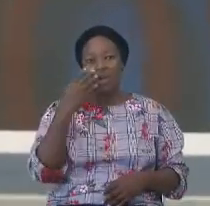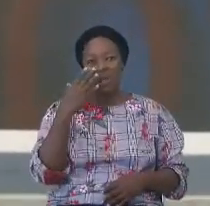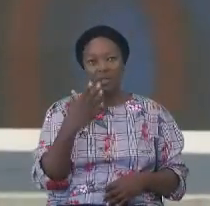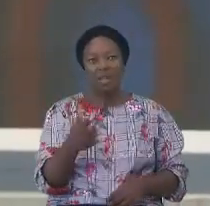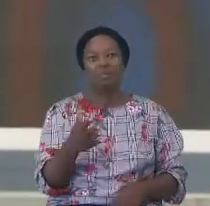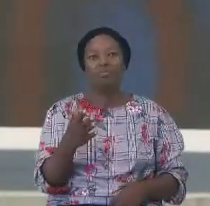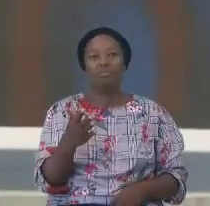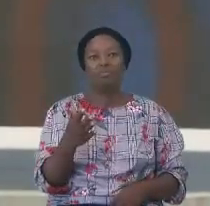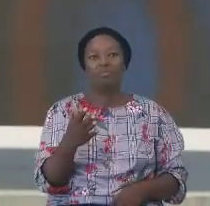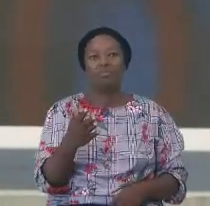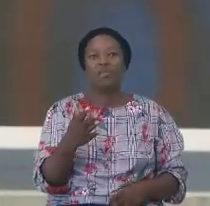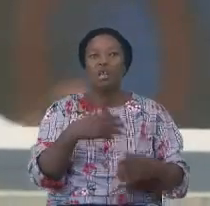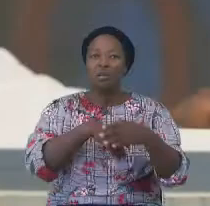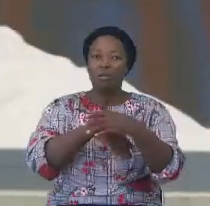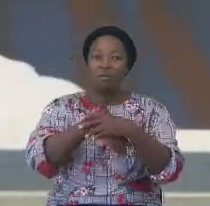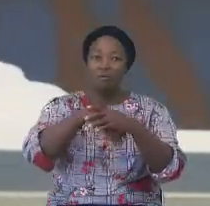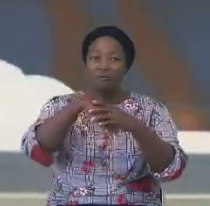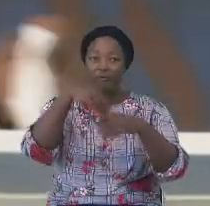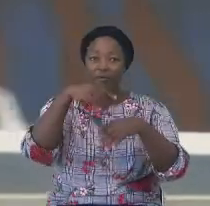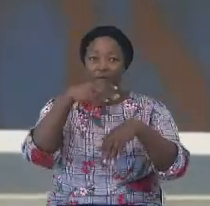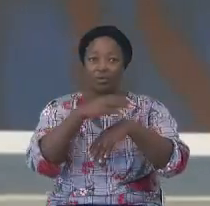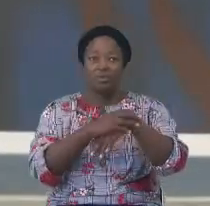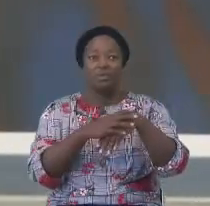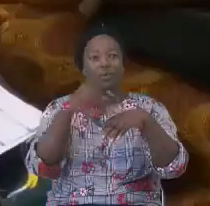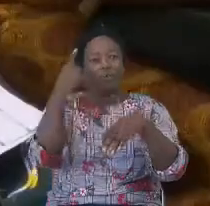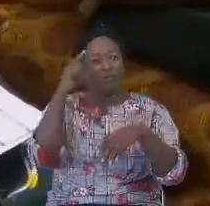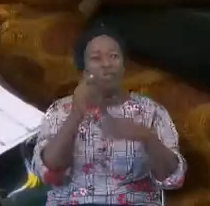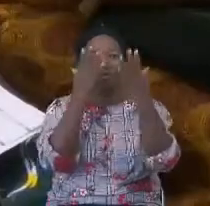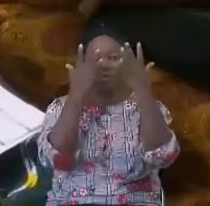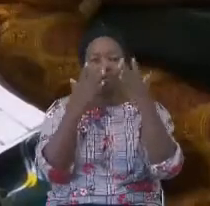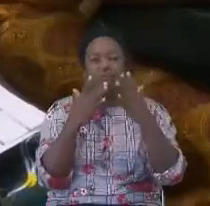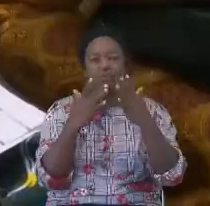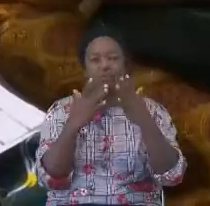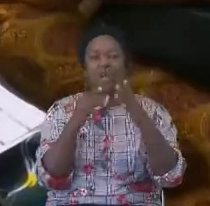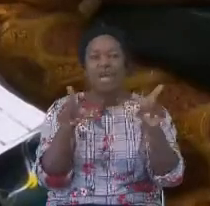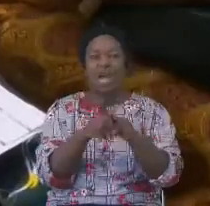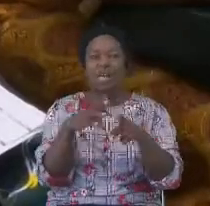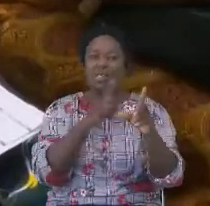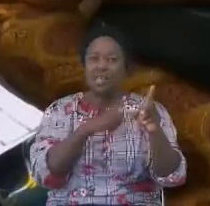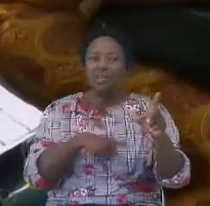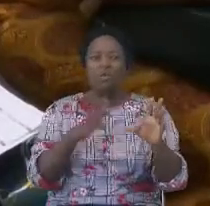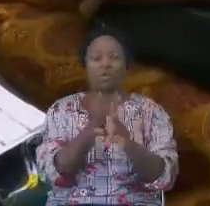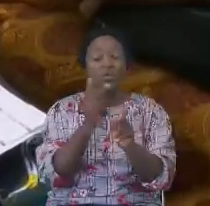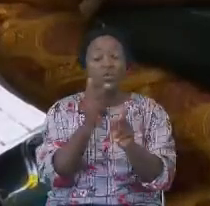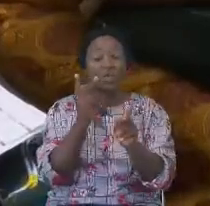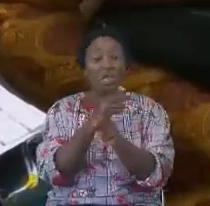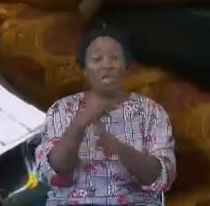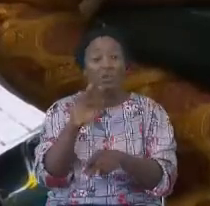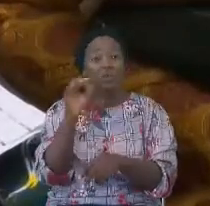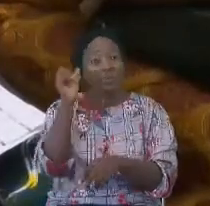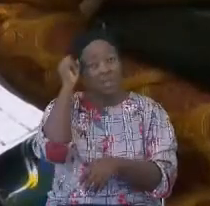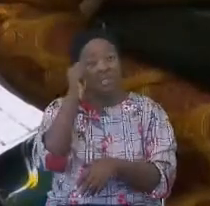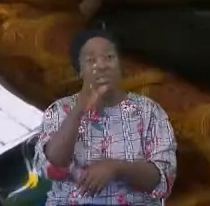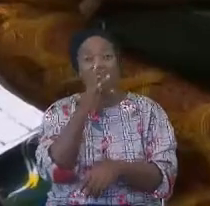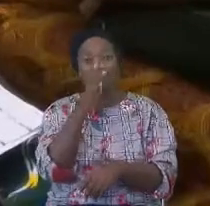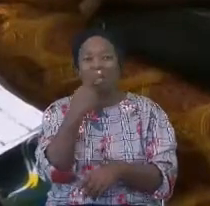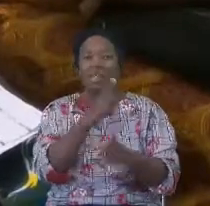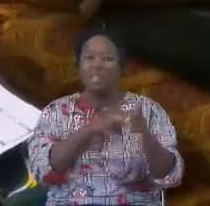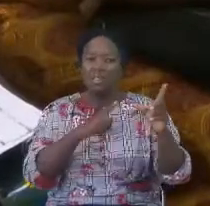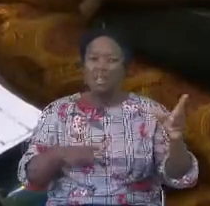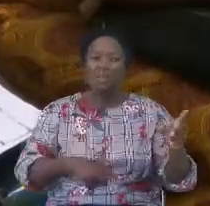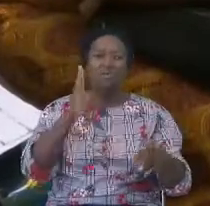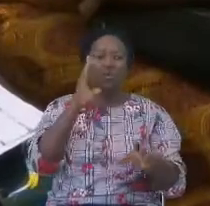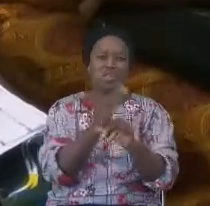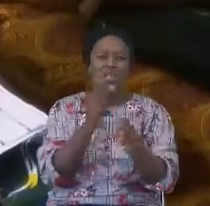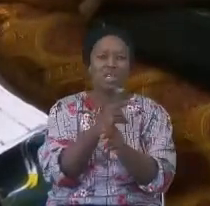his mother if Christ were there. Solace for the sorrowful. As the Lord